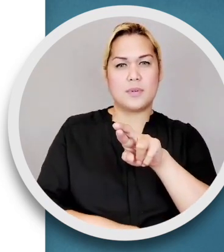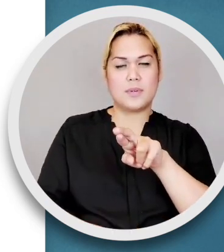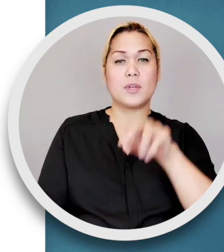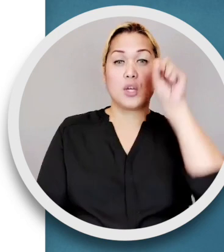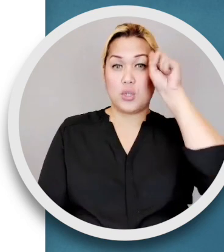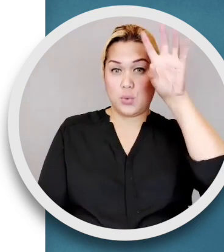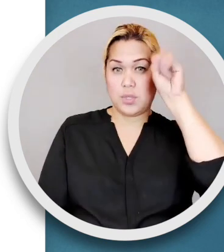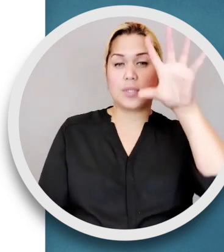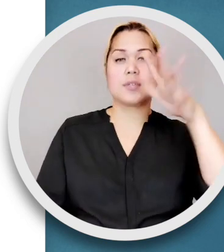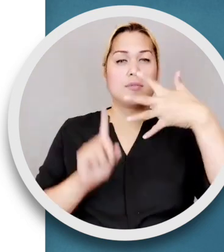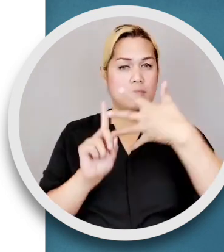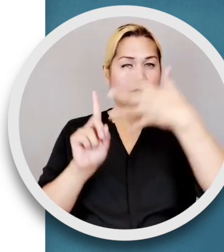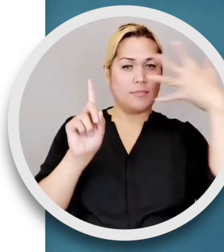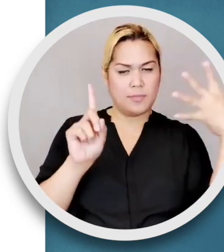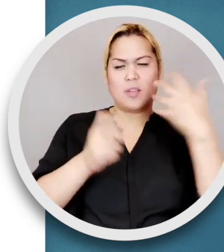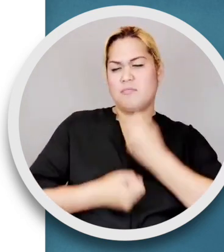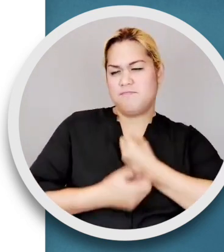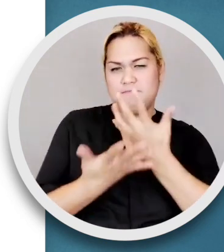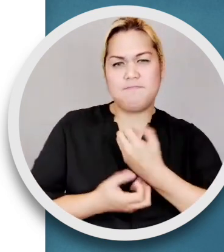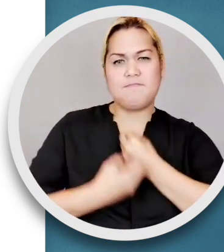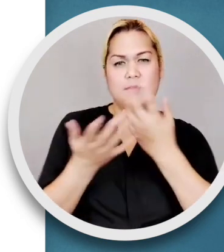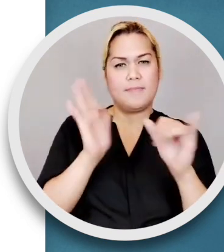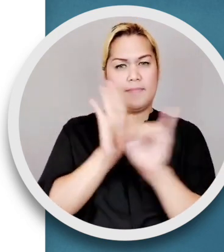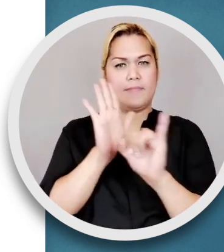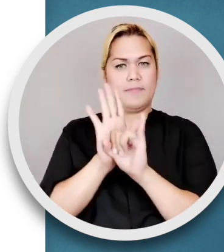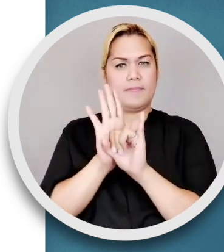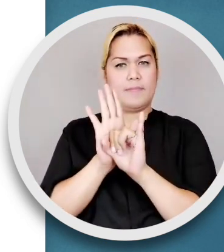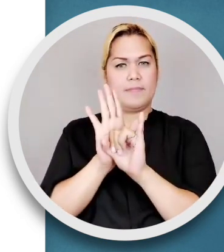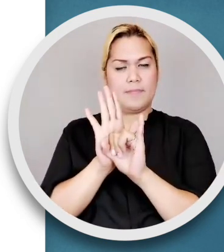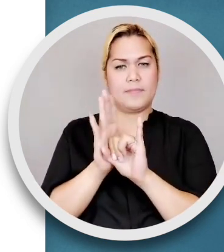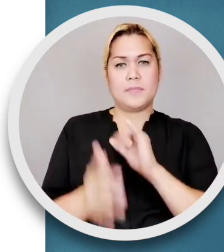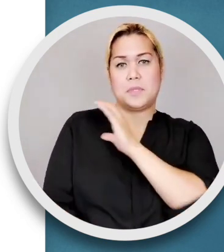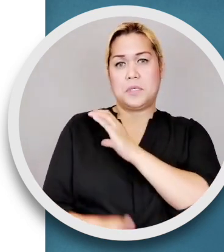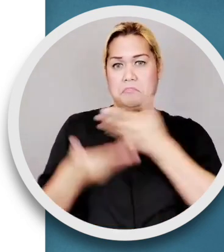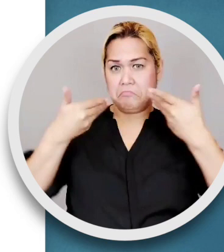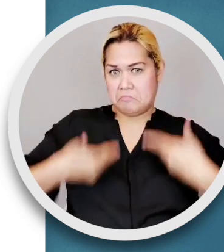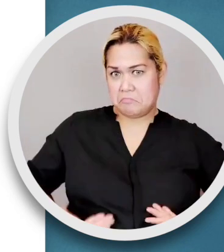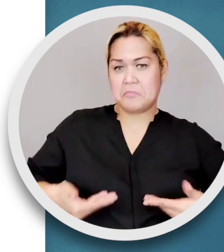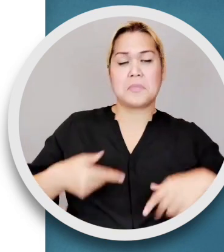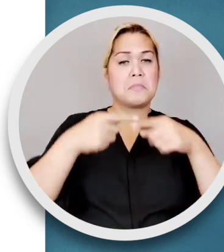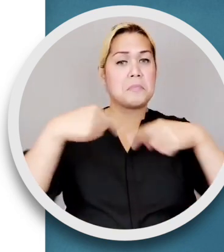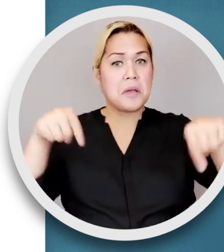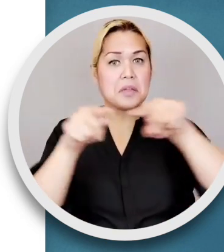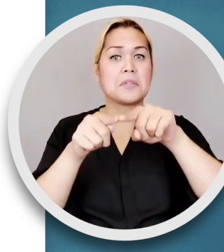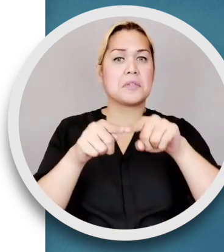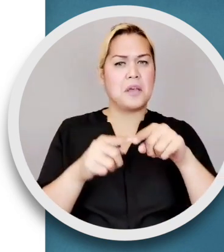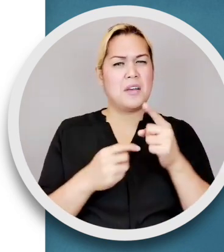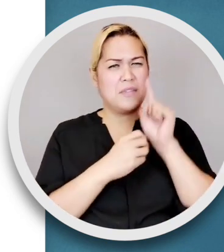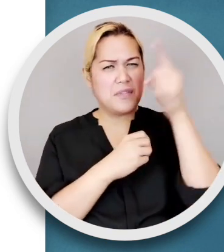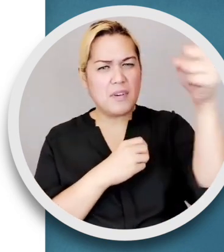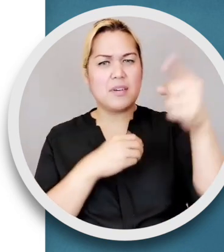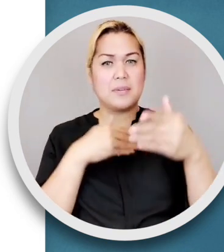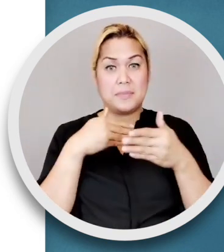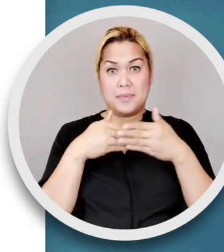expression, and sex characteristics, geographic location, and income status, old age